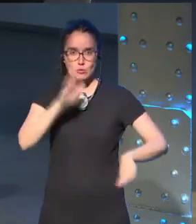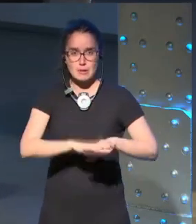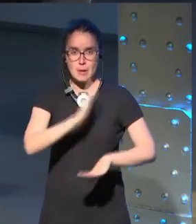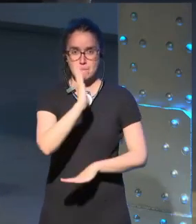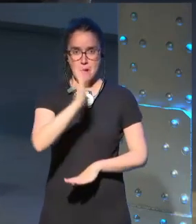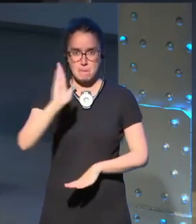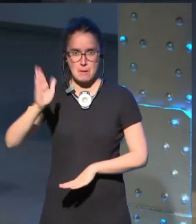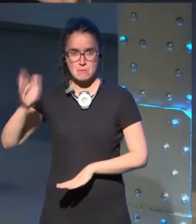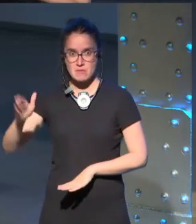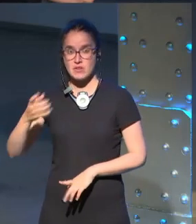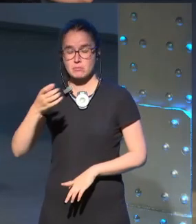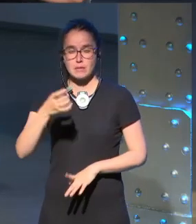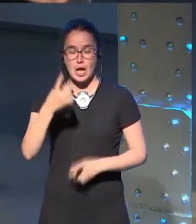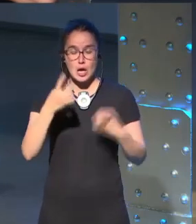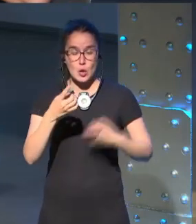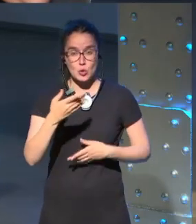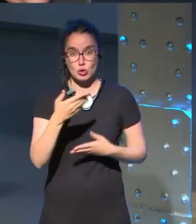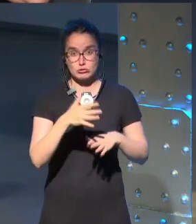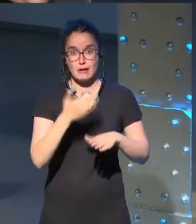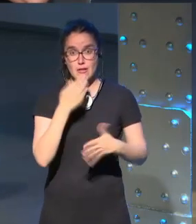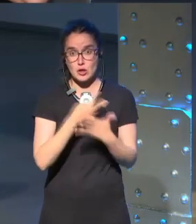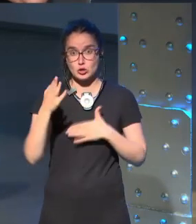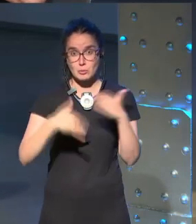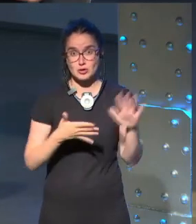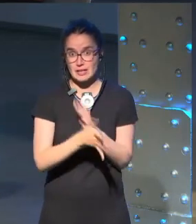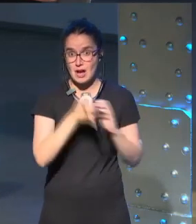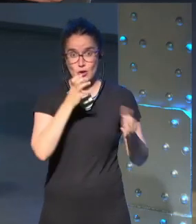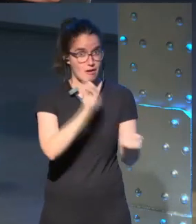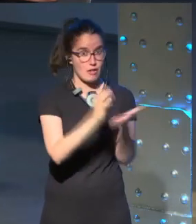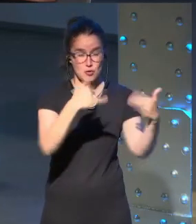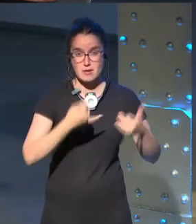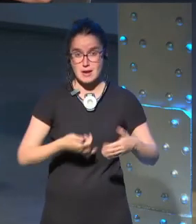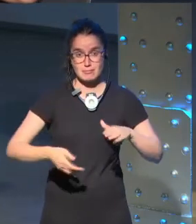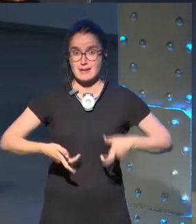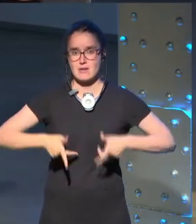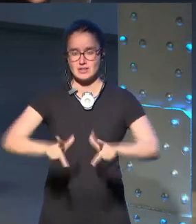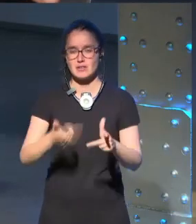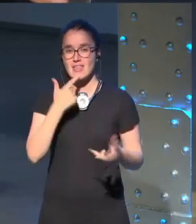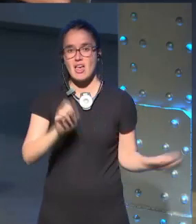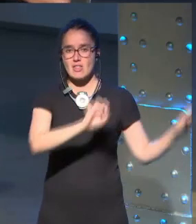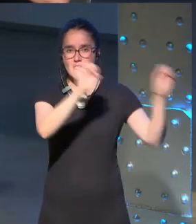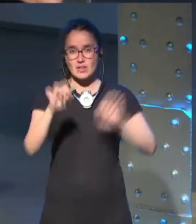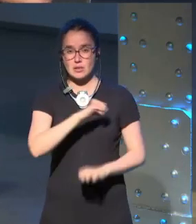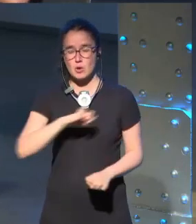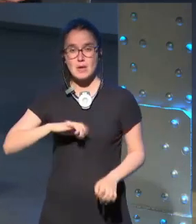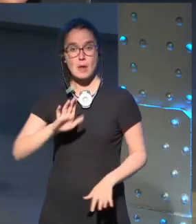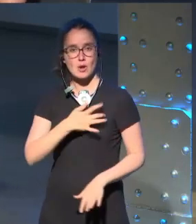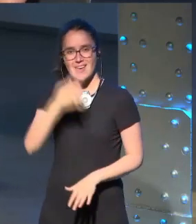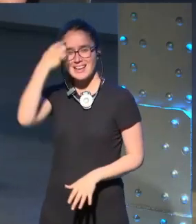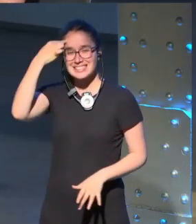the guilties have been judged, so they were underage, so they are free